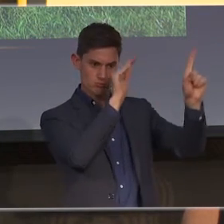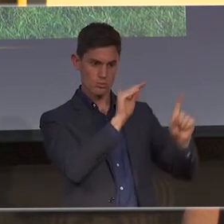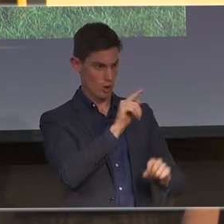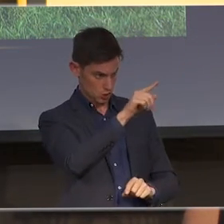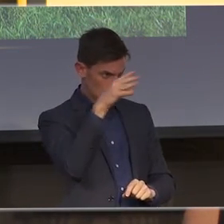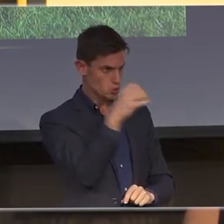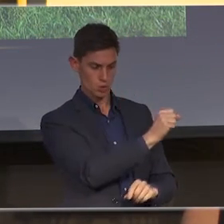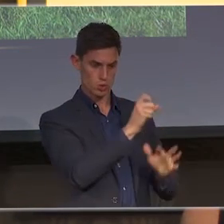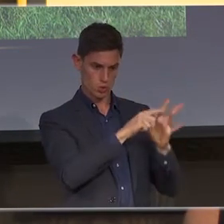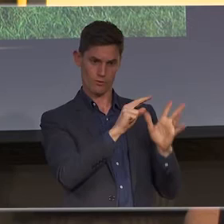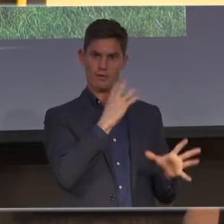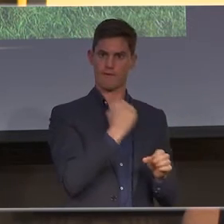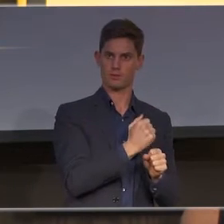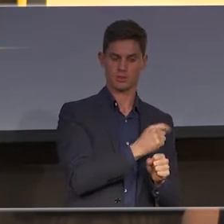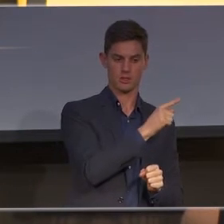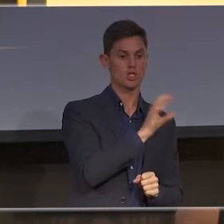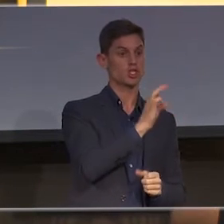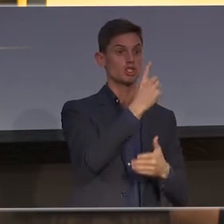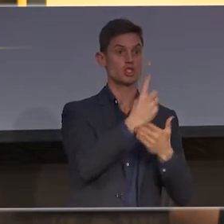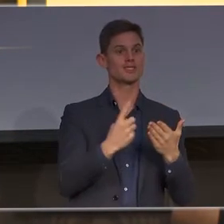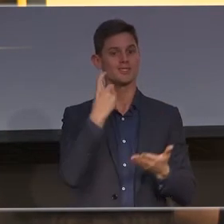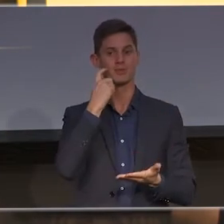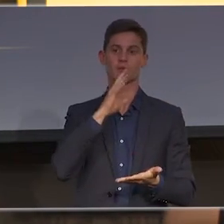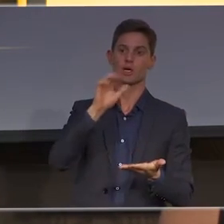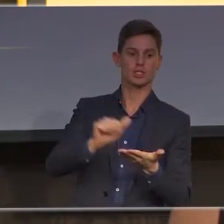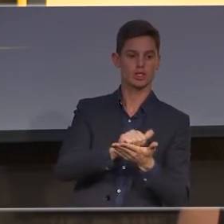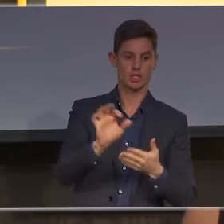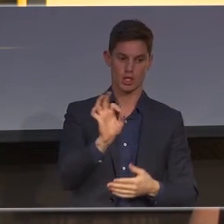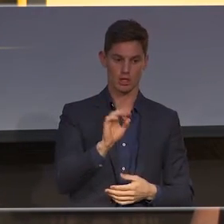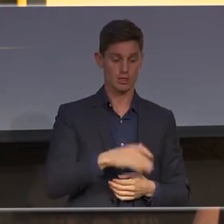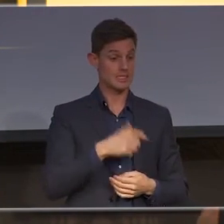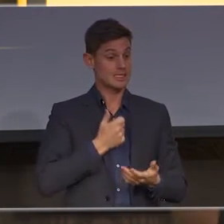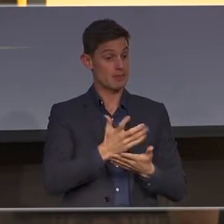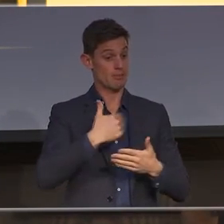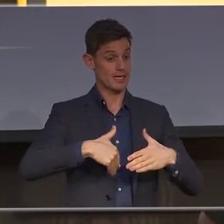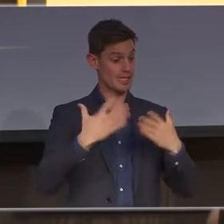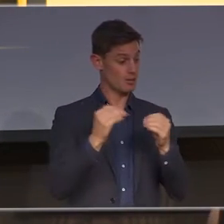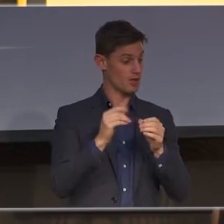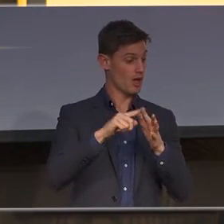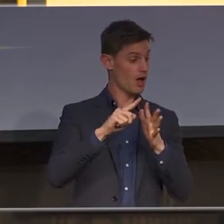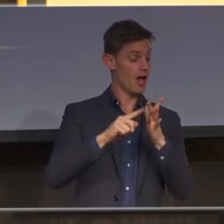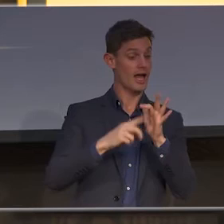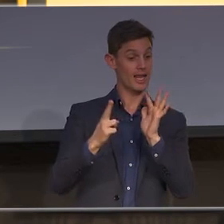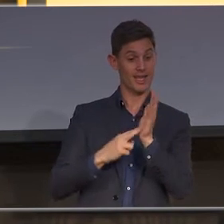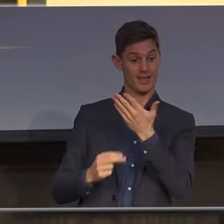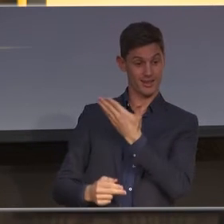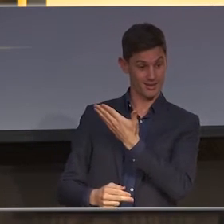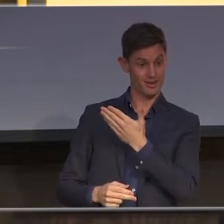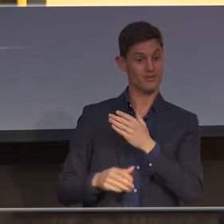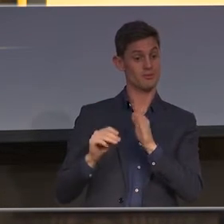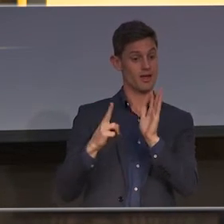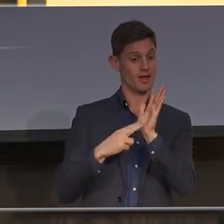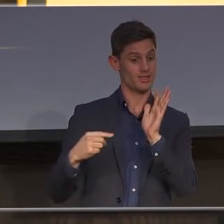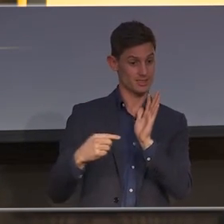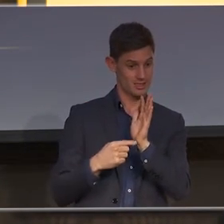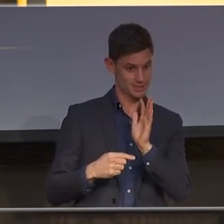from his term in office, aside from the apology. I spent much of my day with Auntie Eileen Cummings in this picture here, from the NT, whom I'd